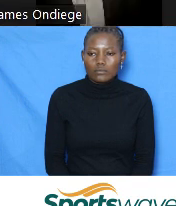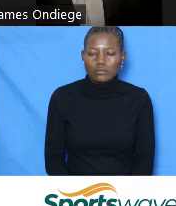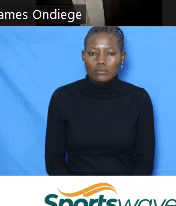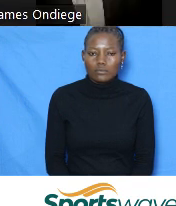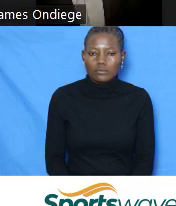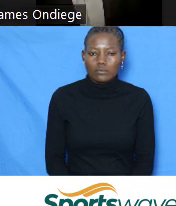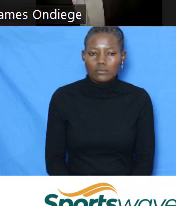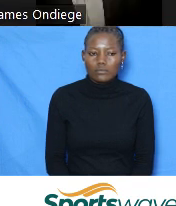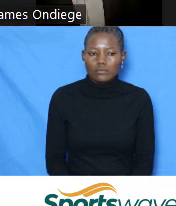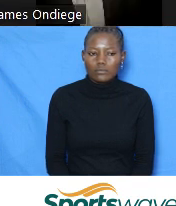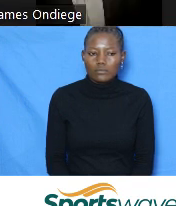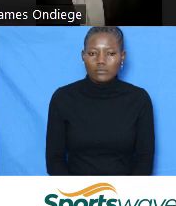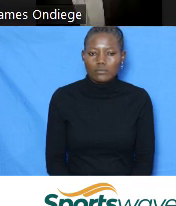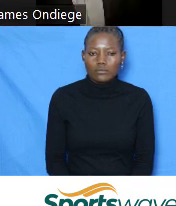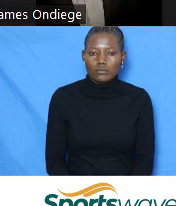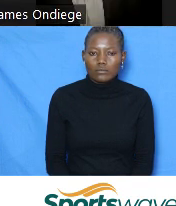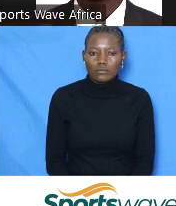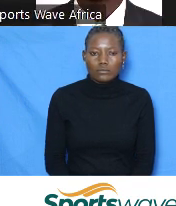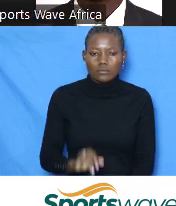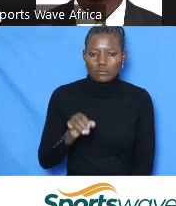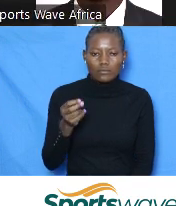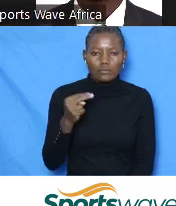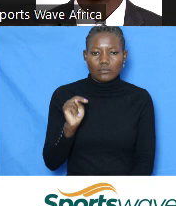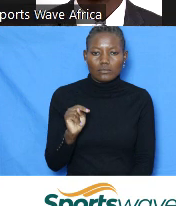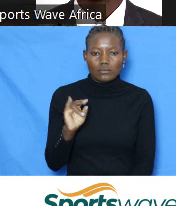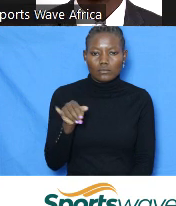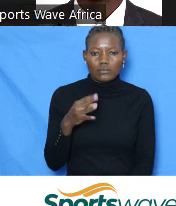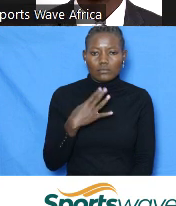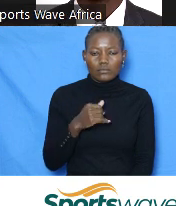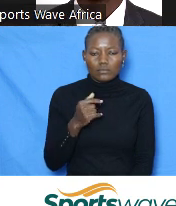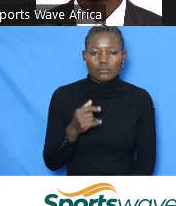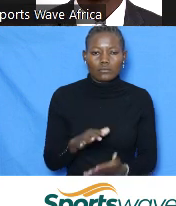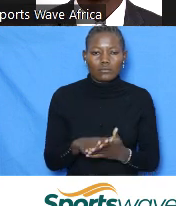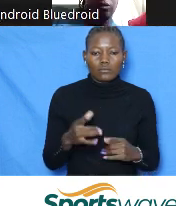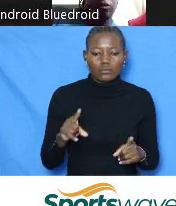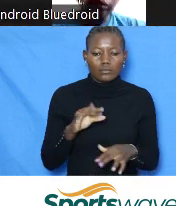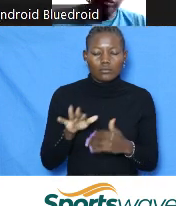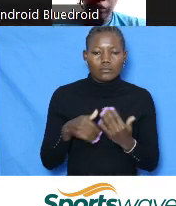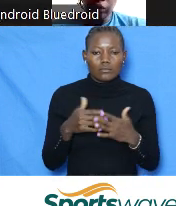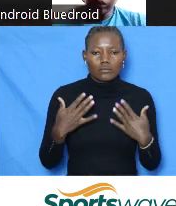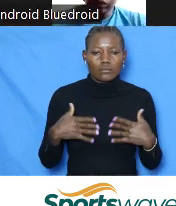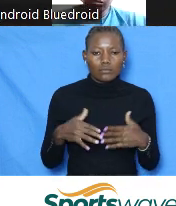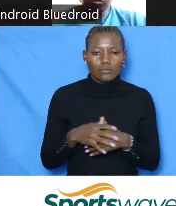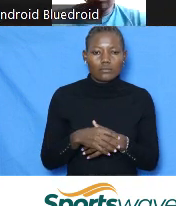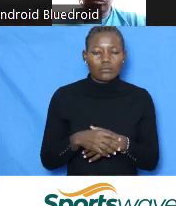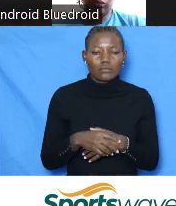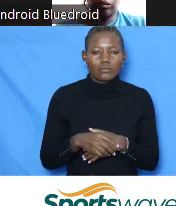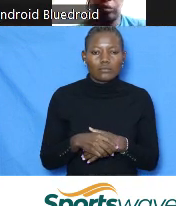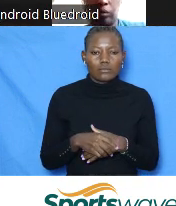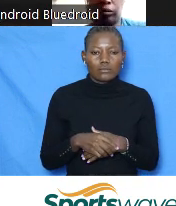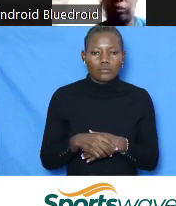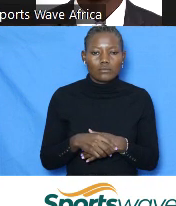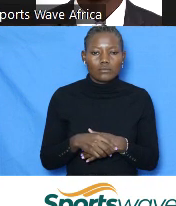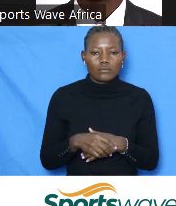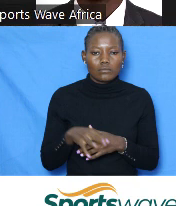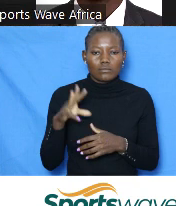John Gola, your hand is up. Yeah, just wanted to let everybody to mute their gadgets, especially